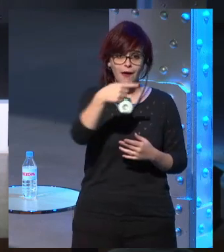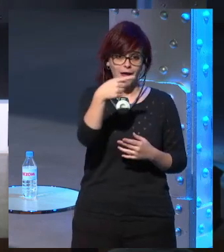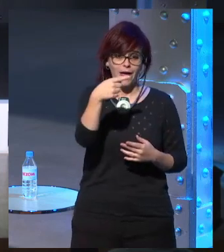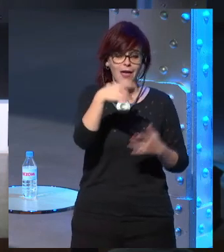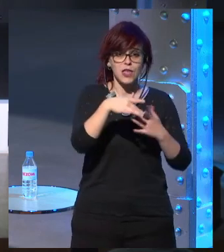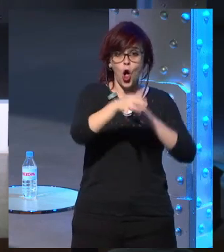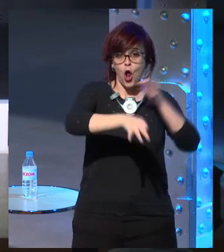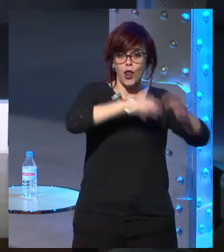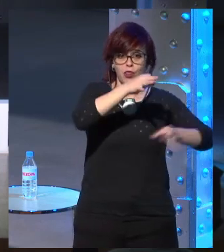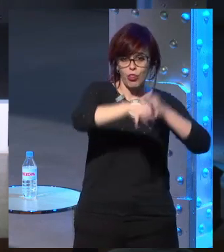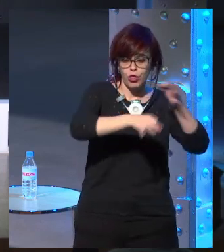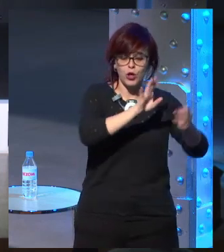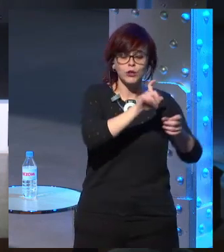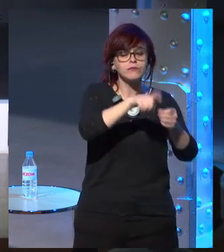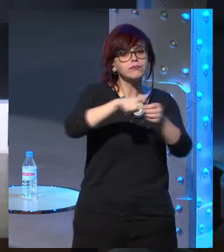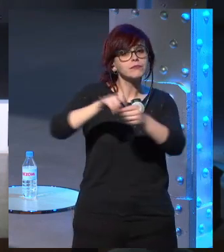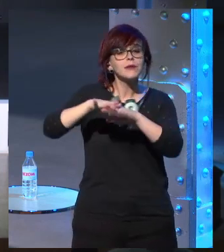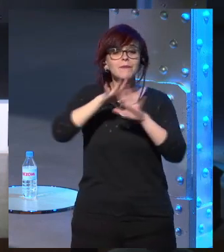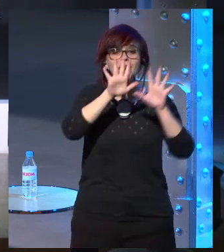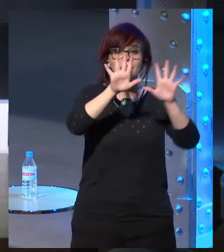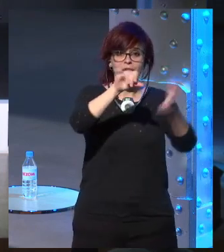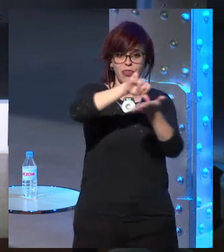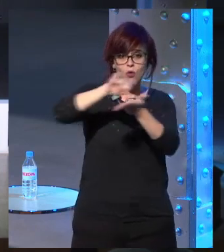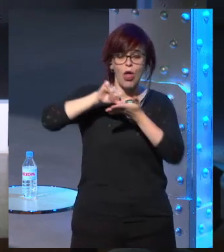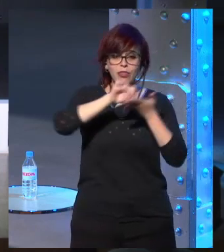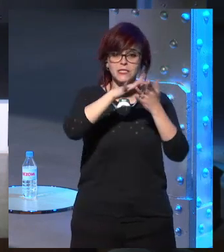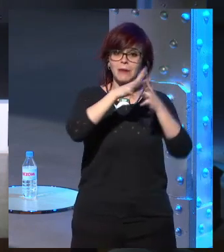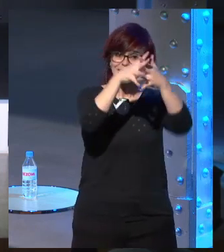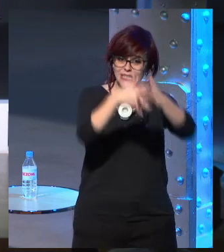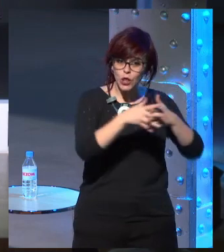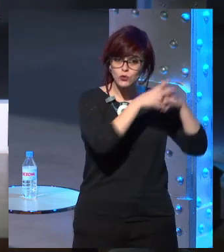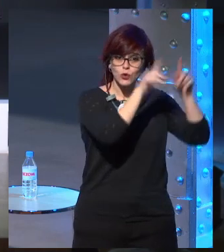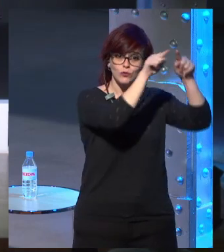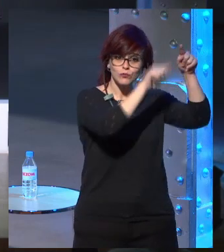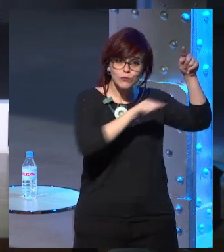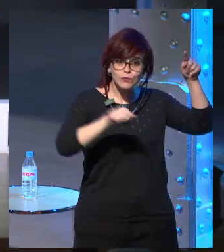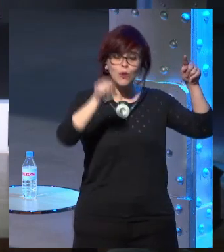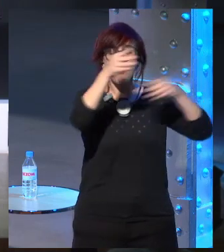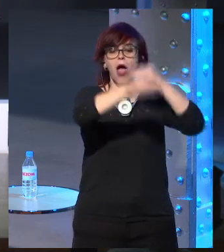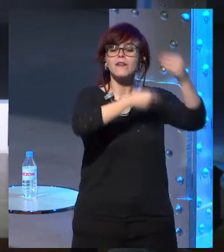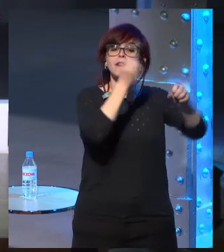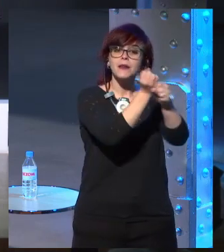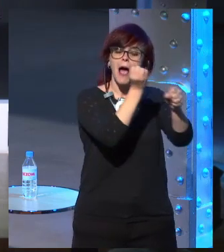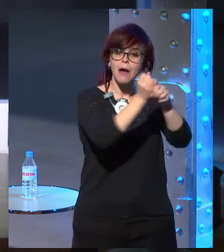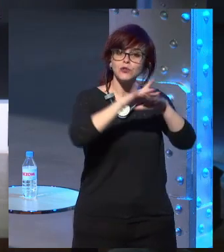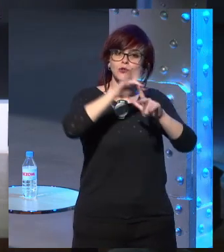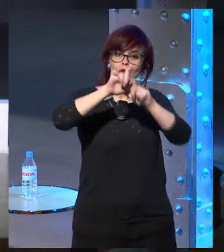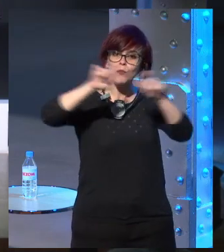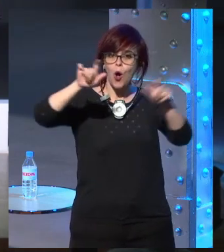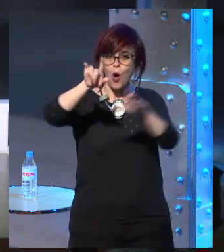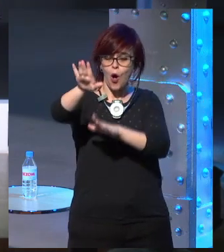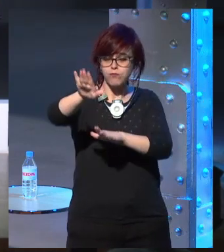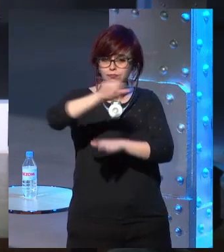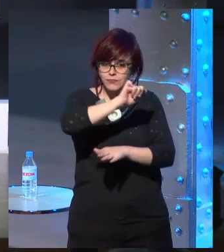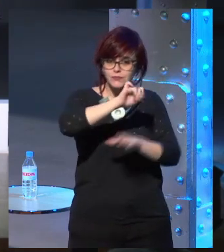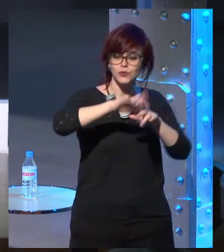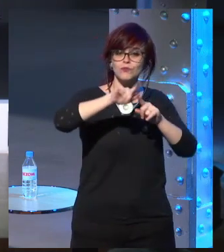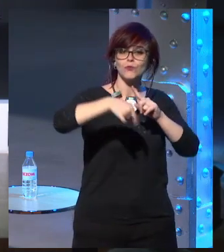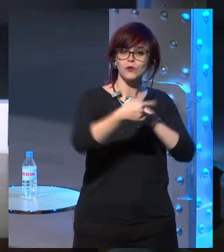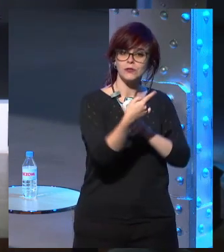in the United States to do exactly this work. We work with the employers in those cities. The